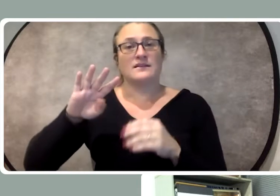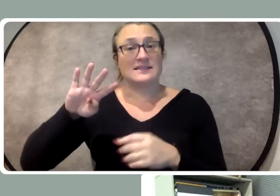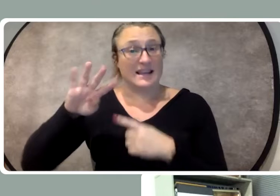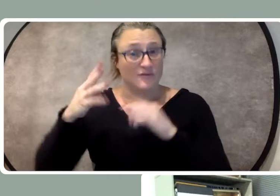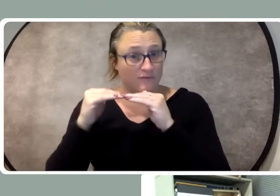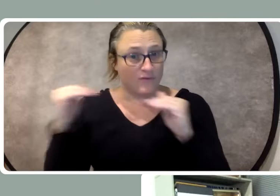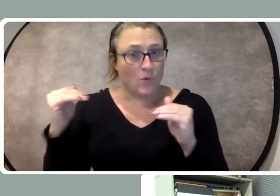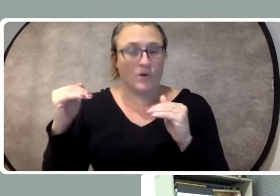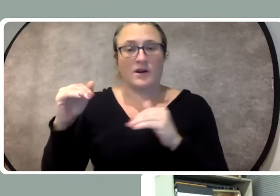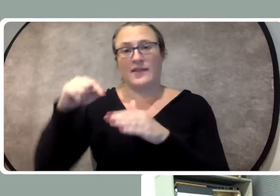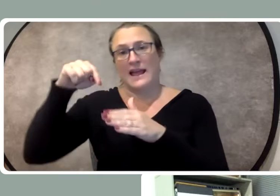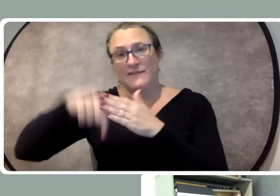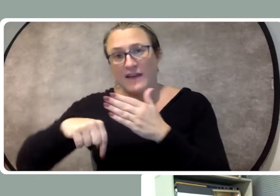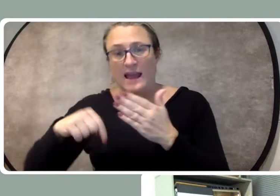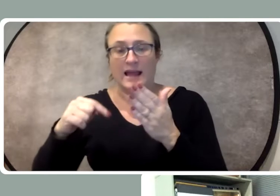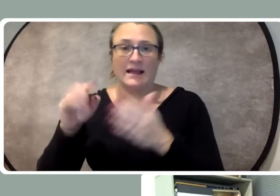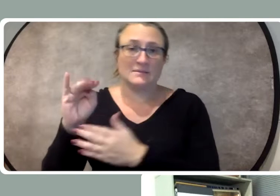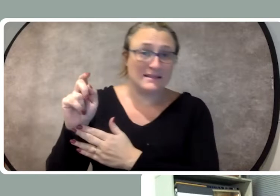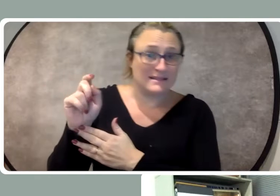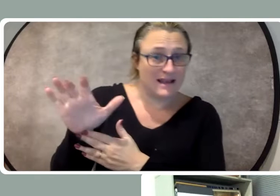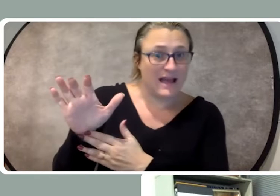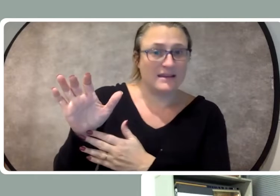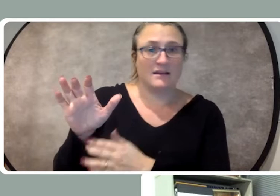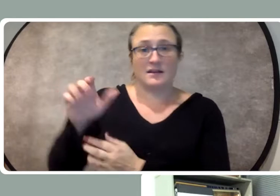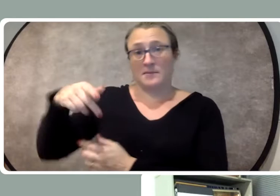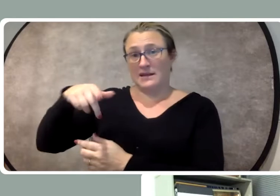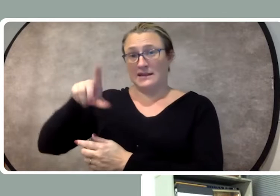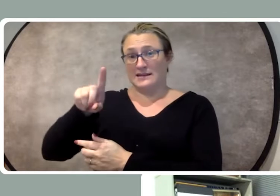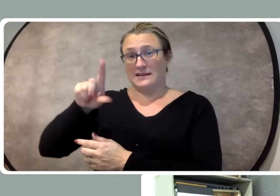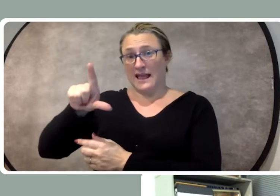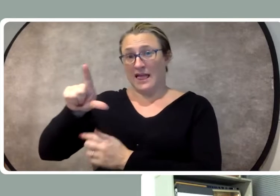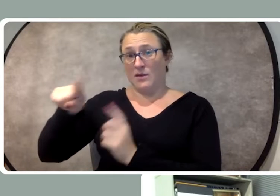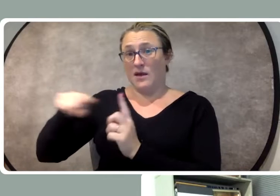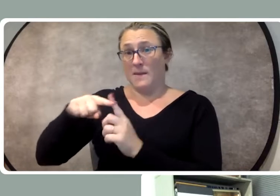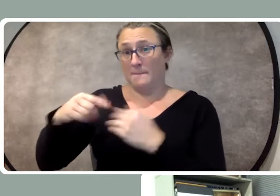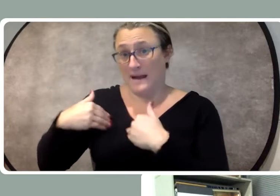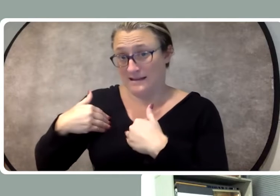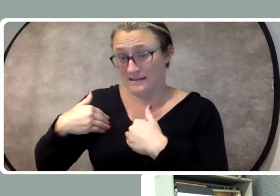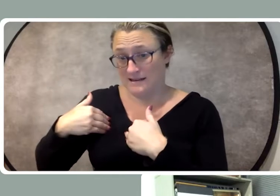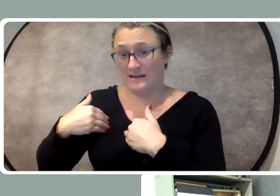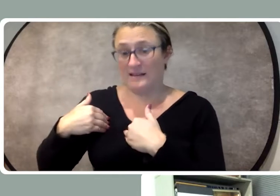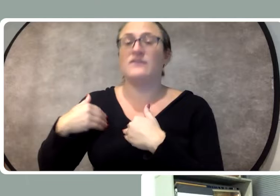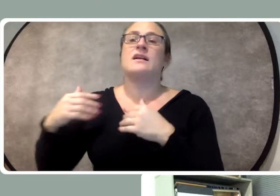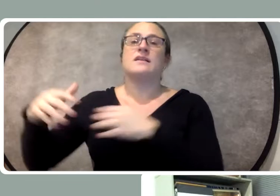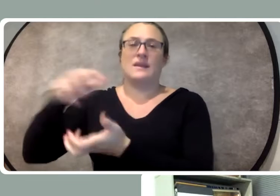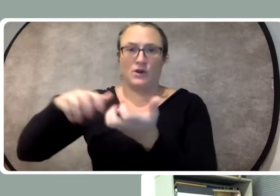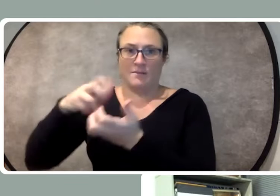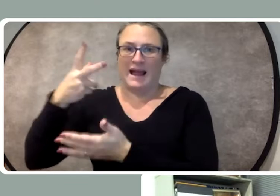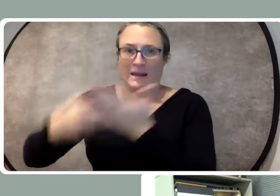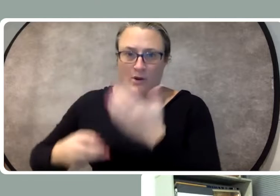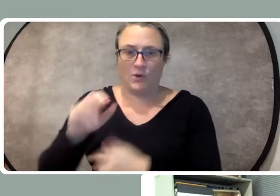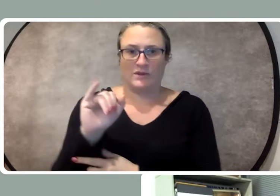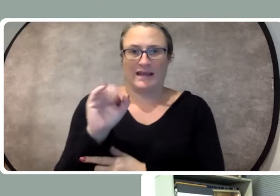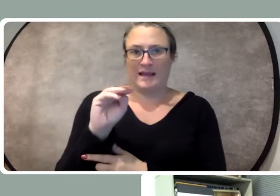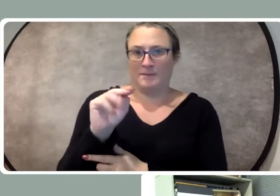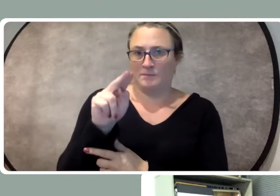breast cancer, who have PD-L1 positive tumors, we're also combining immune therapy with chemotherapy. And that has